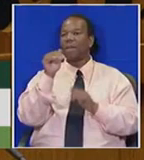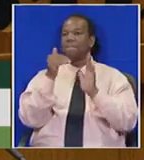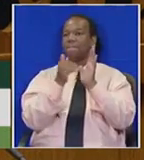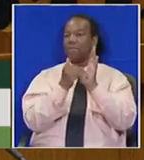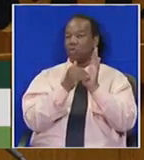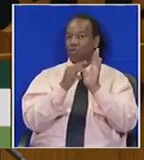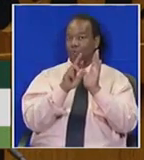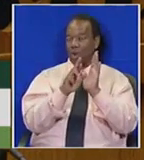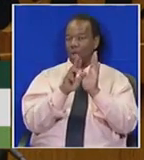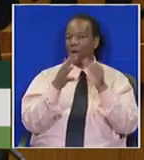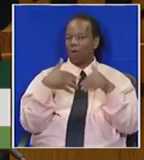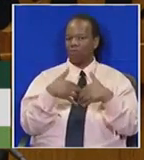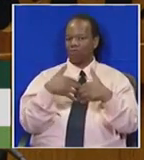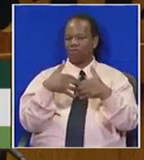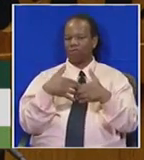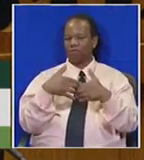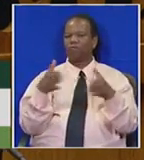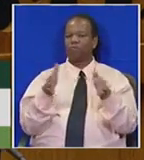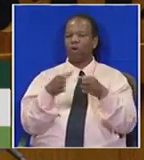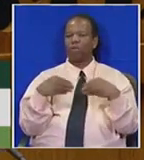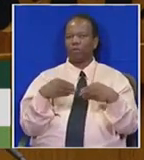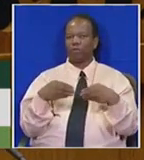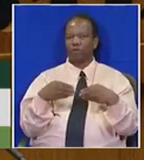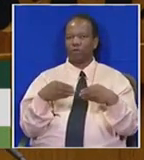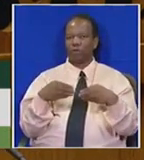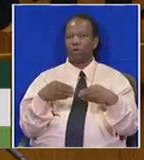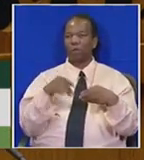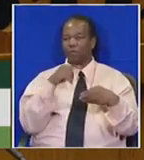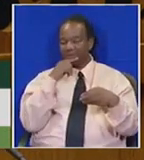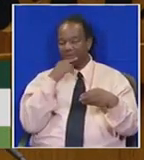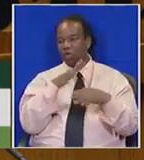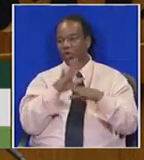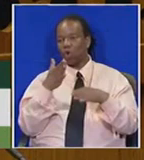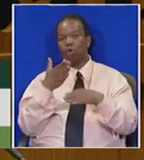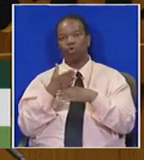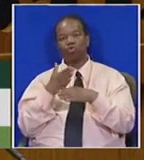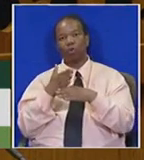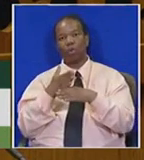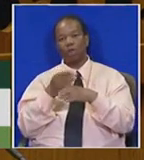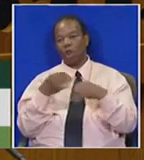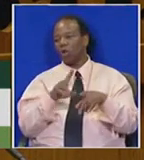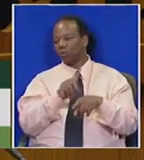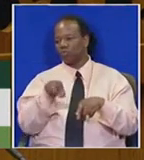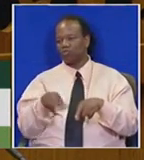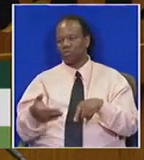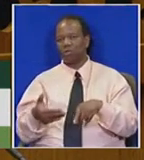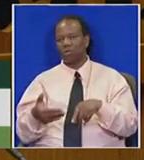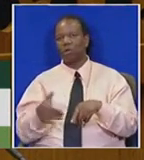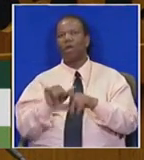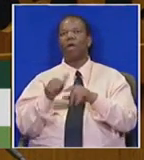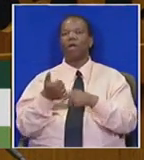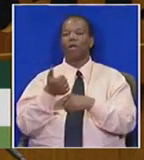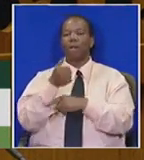small businesses, ensure no jobs are lost as a result of this homecoming, and take its